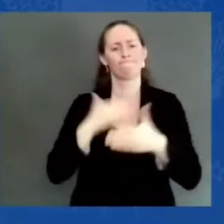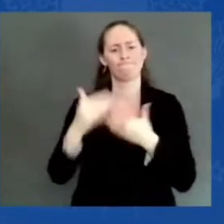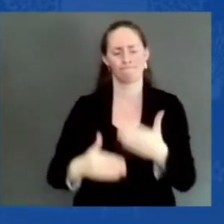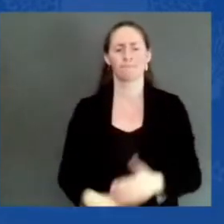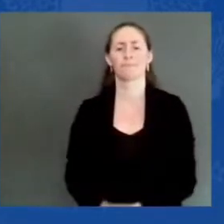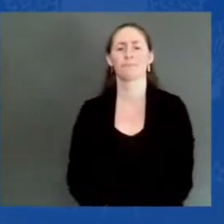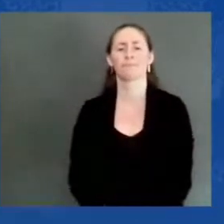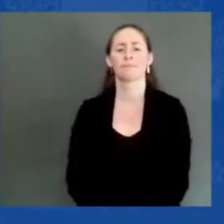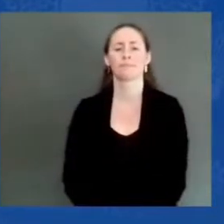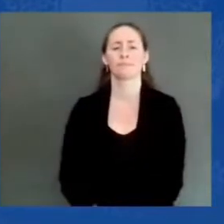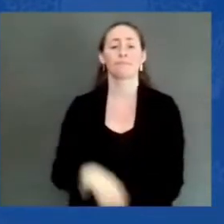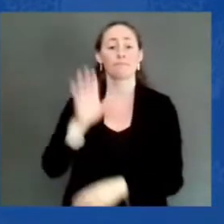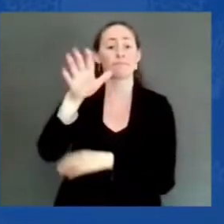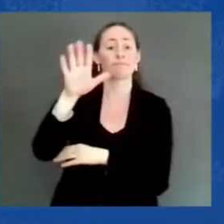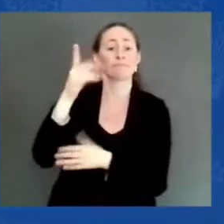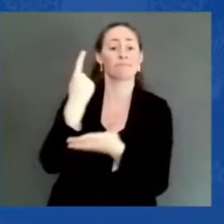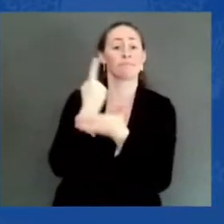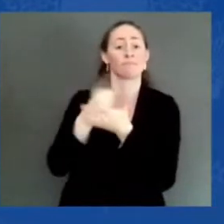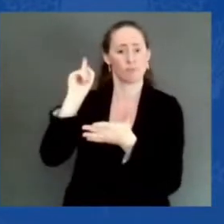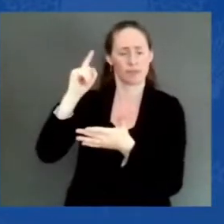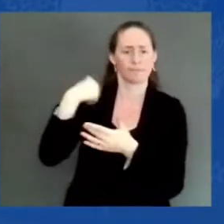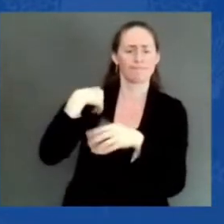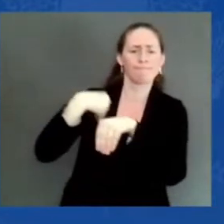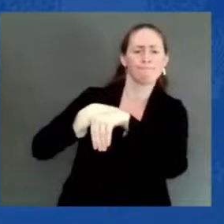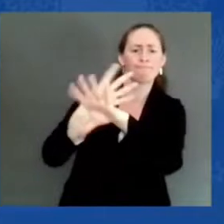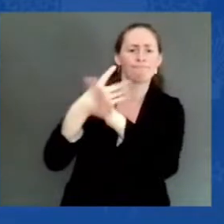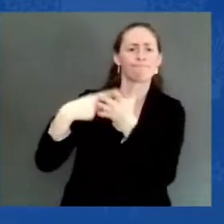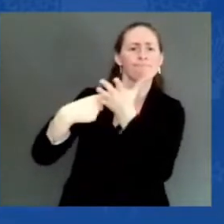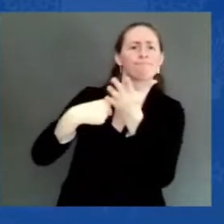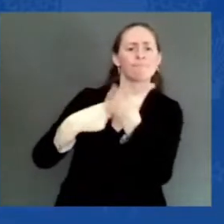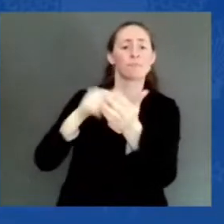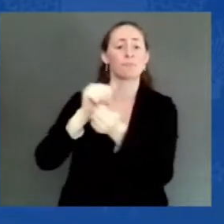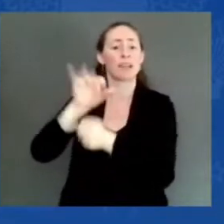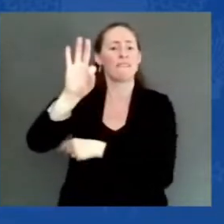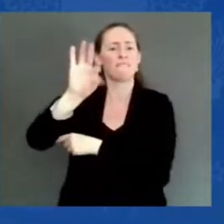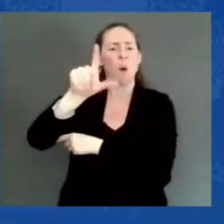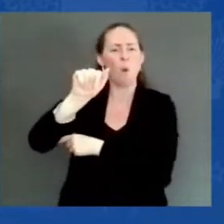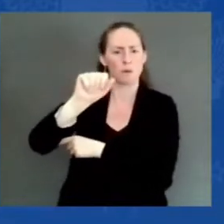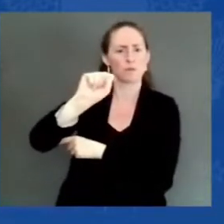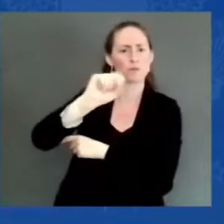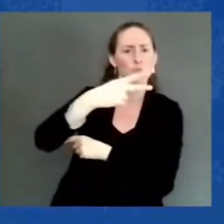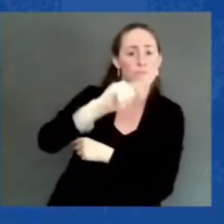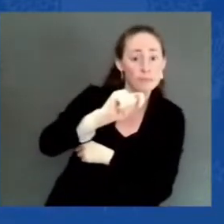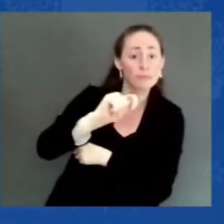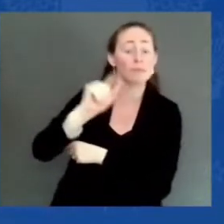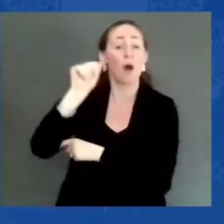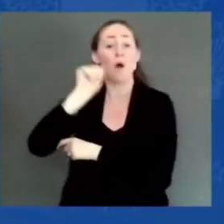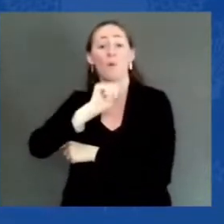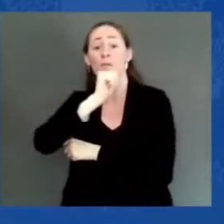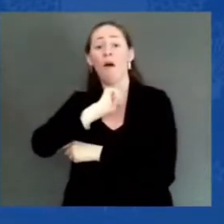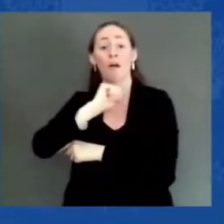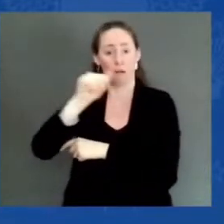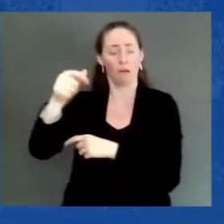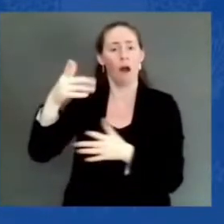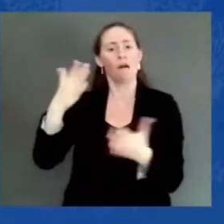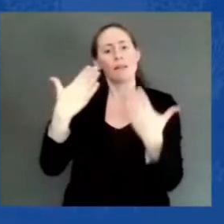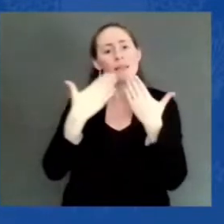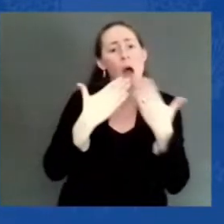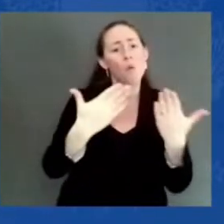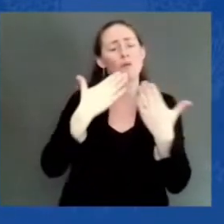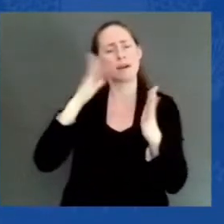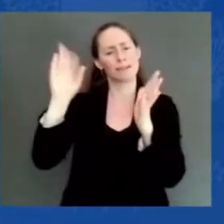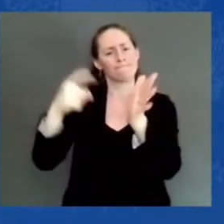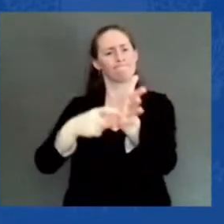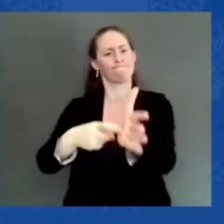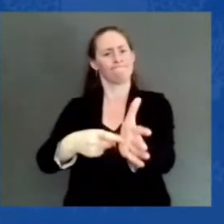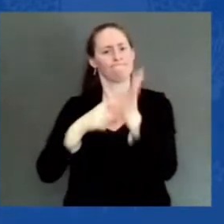Arizona to thank them for doing the right thing and requiring masks in their schools. One of them said, "We teach